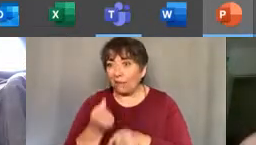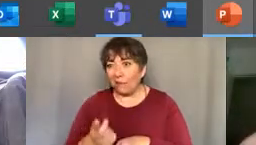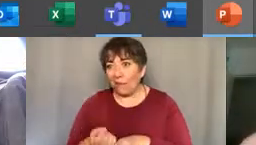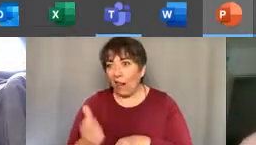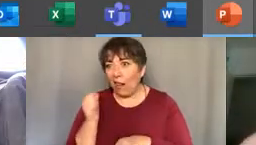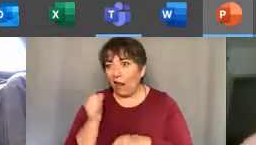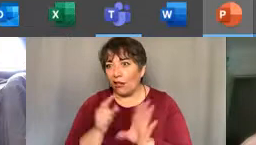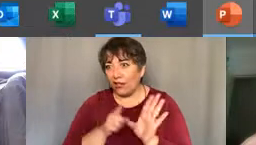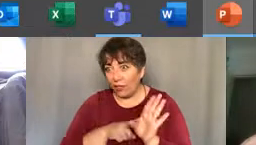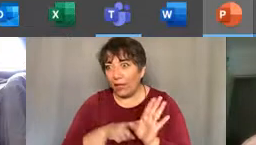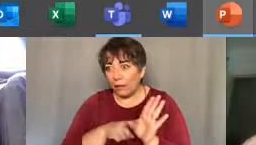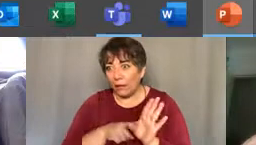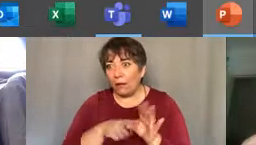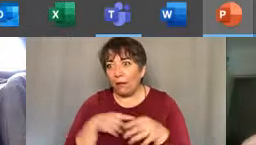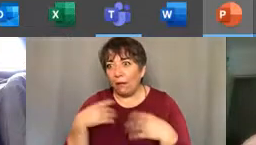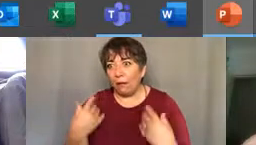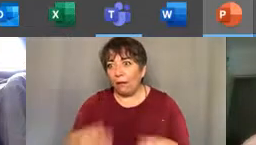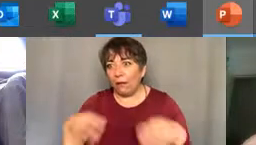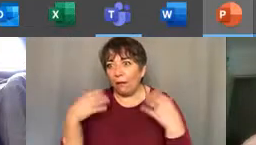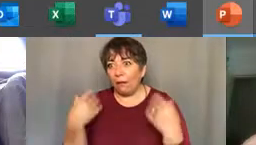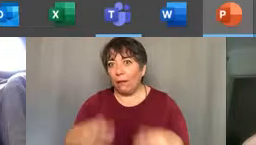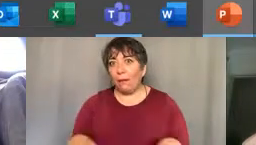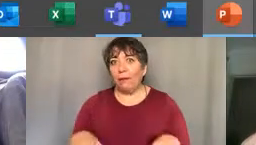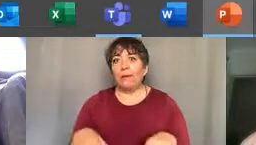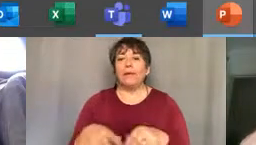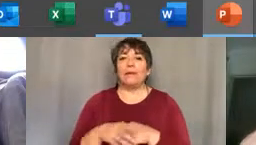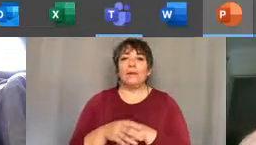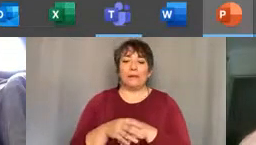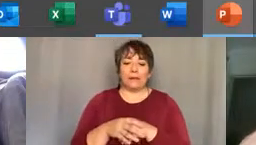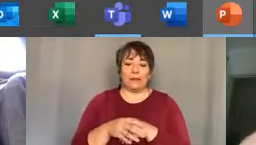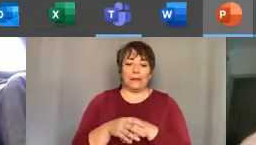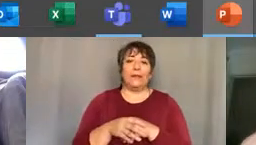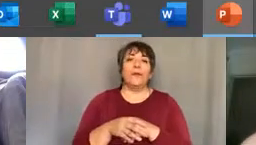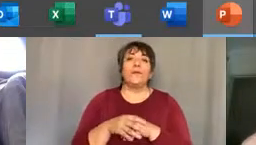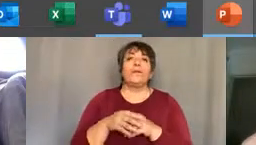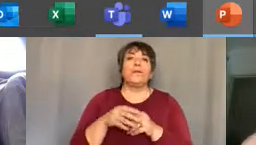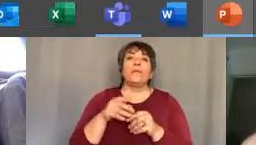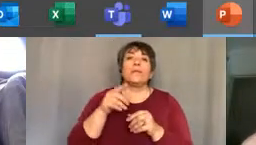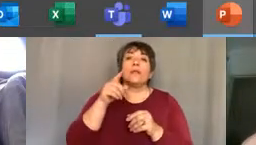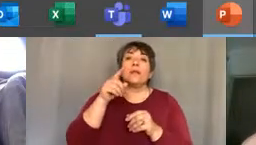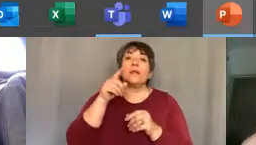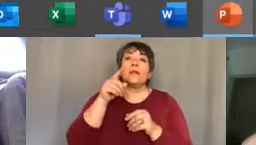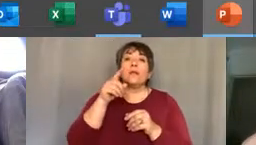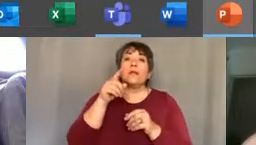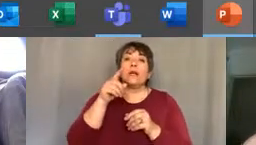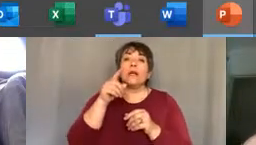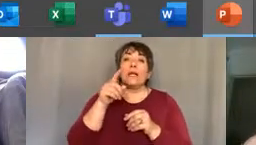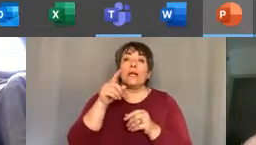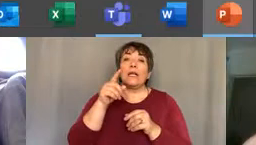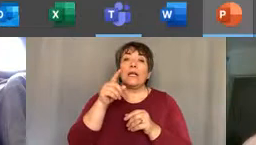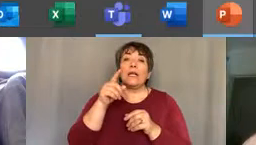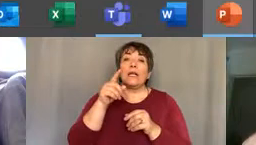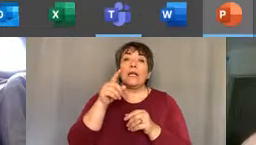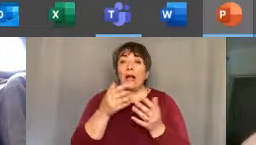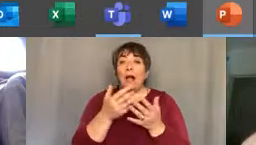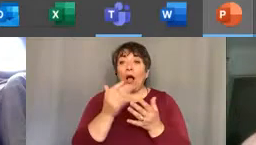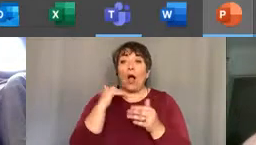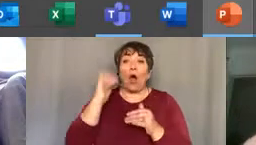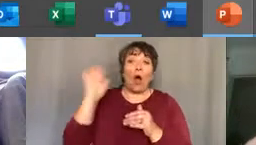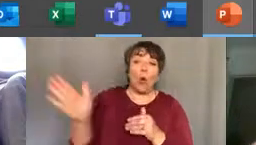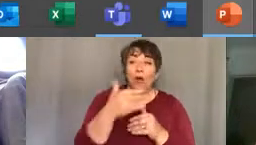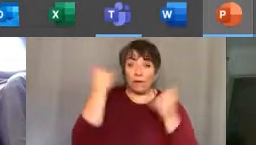March 2021, the medicines order line was available to a patient population across Derbyshire of